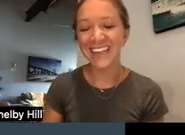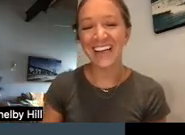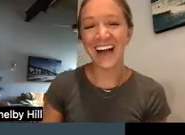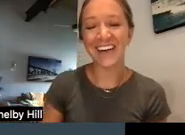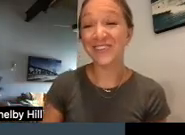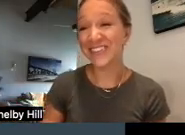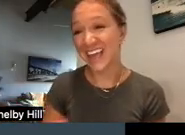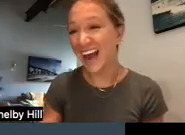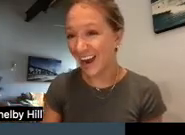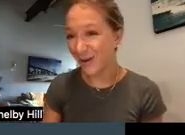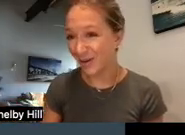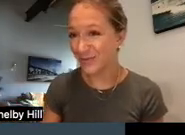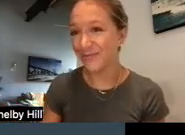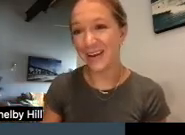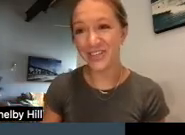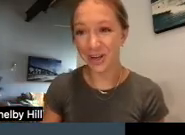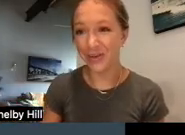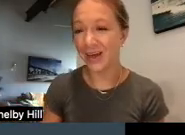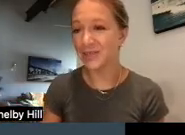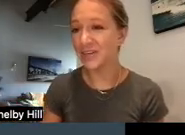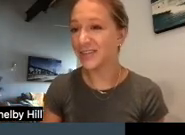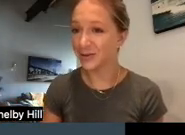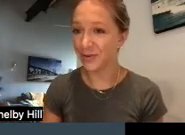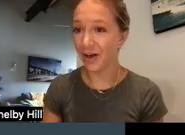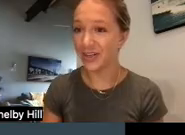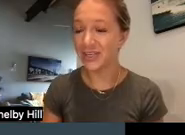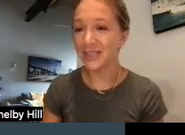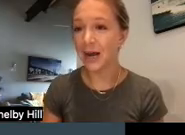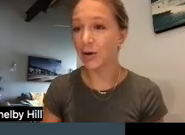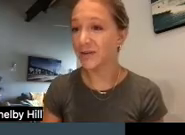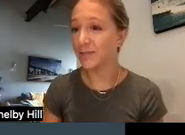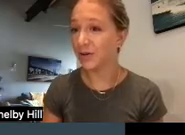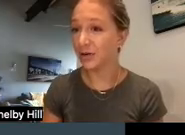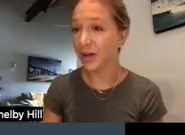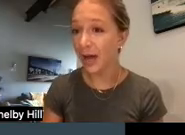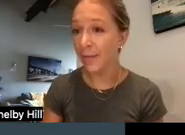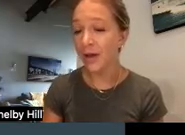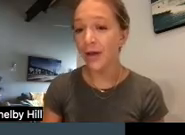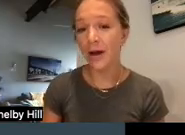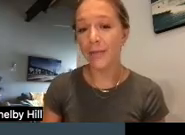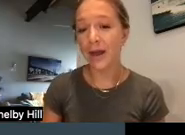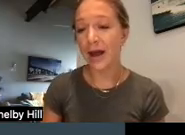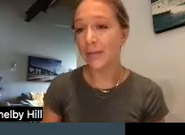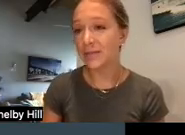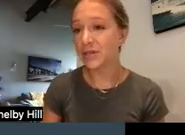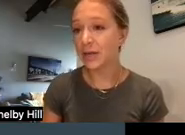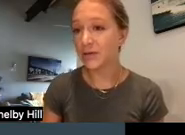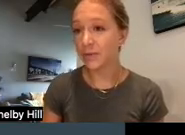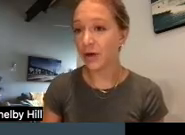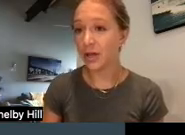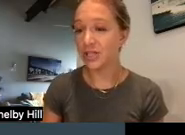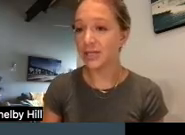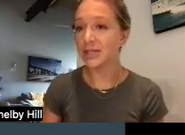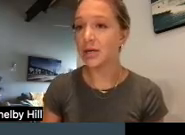screen. So once again, hi, welcome. My name is Shelby. I'm a speech language pathologist. I work for Spalding Rehab, and I am a speech